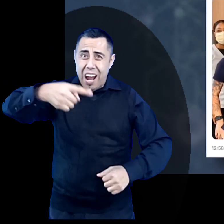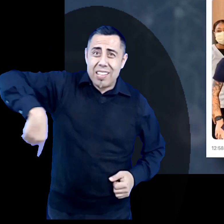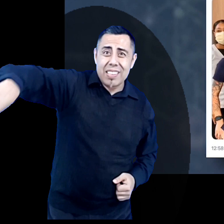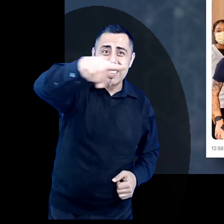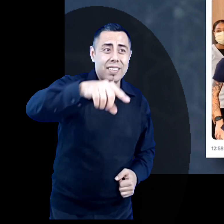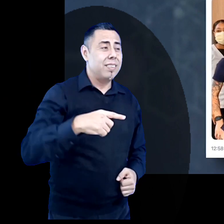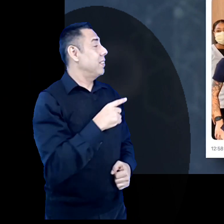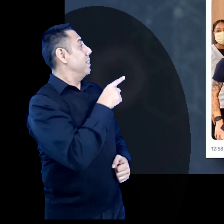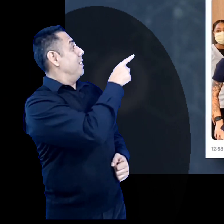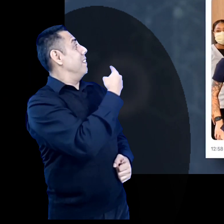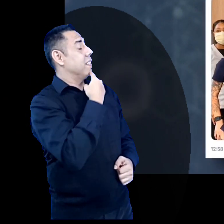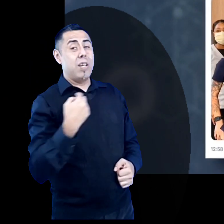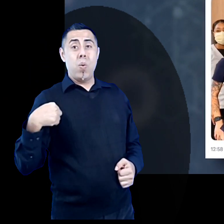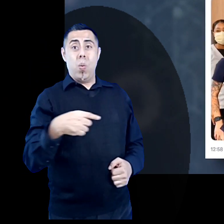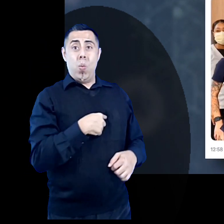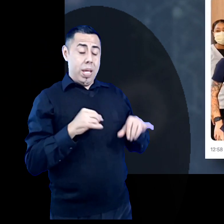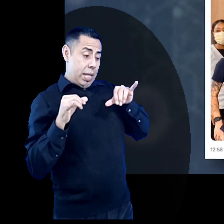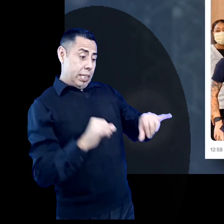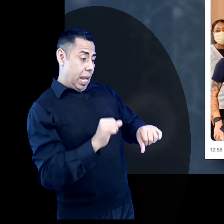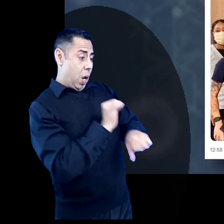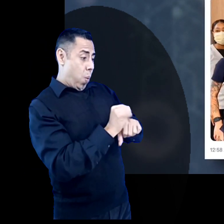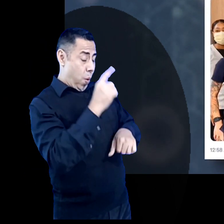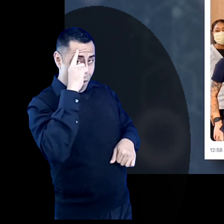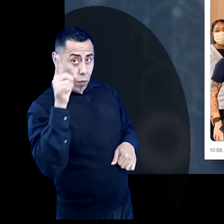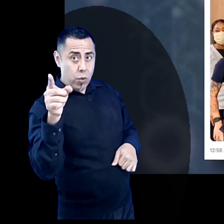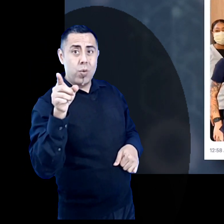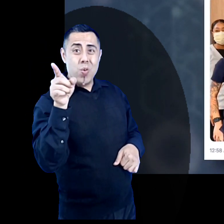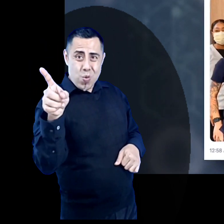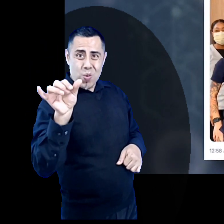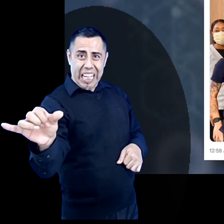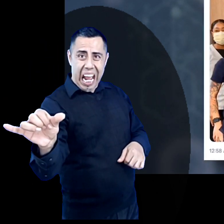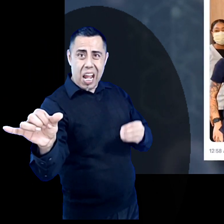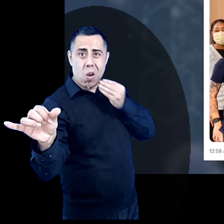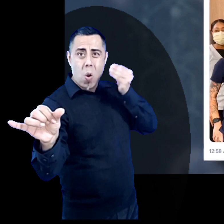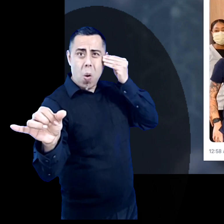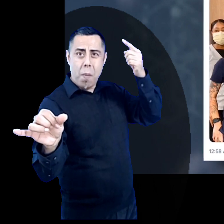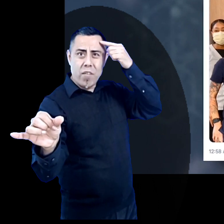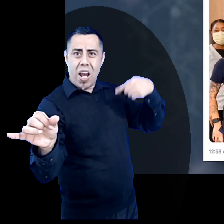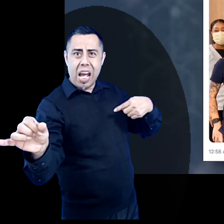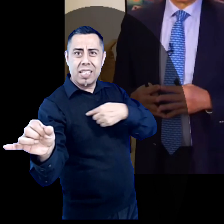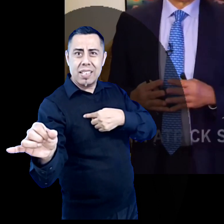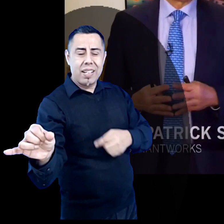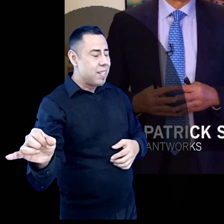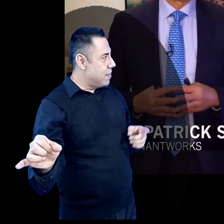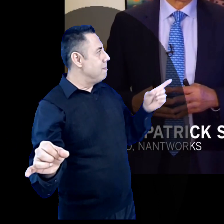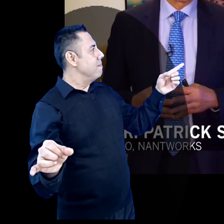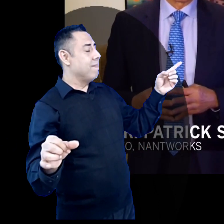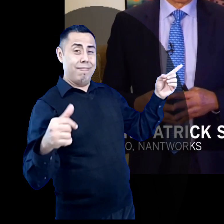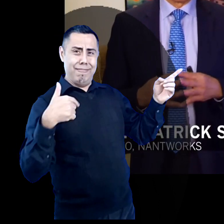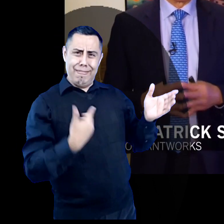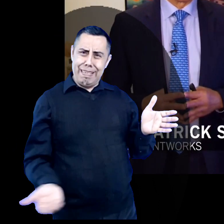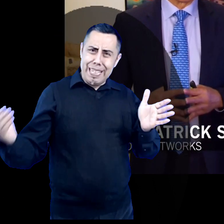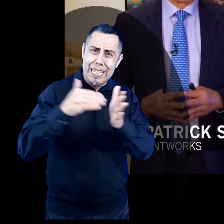we stayed at work for you, you stayed home for us. So I cannot emphasize more the